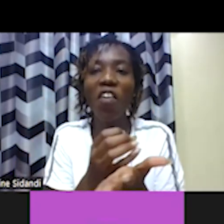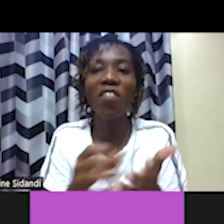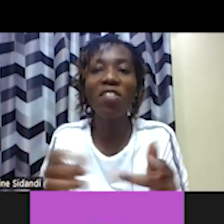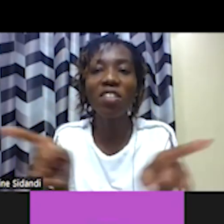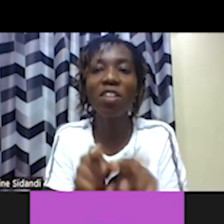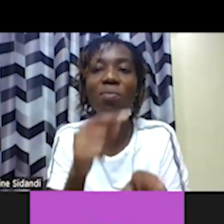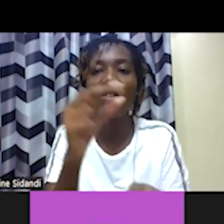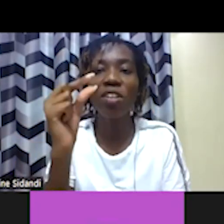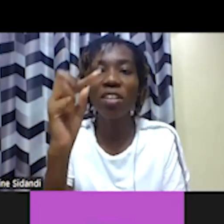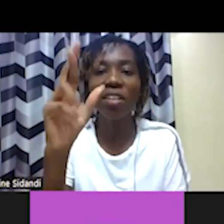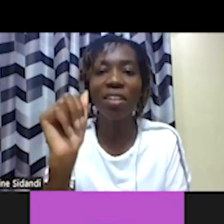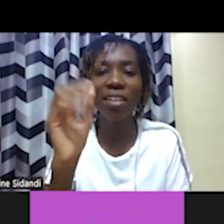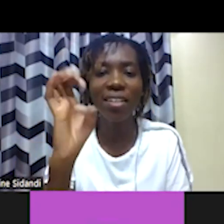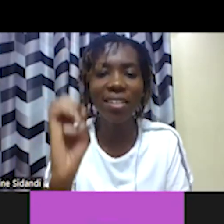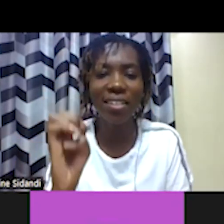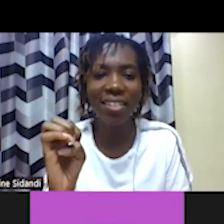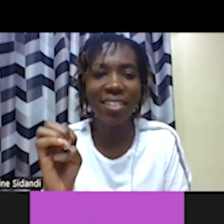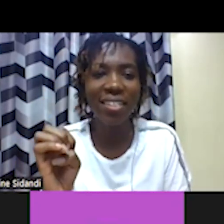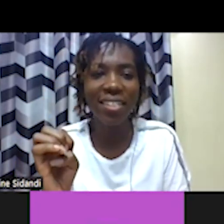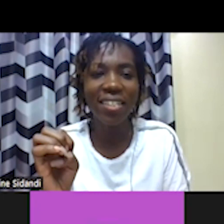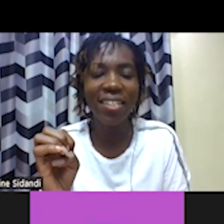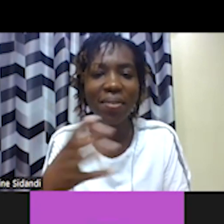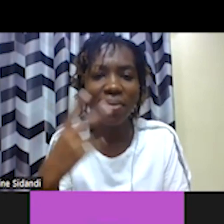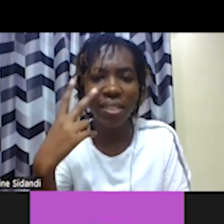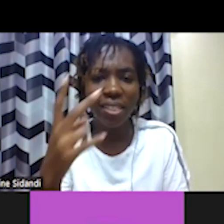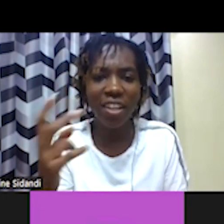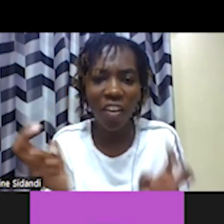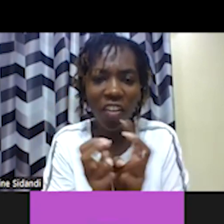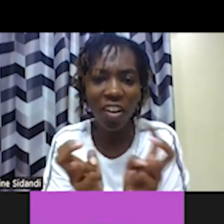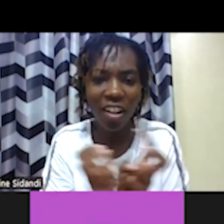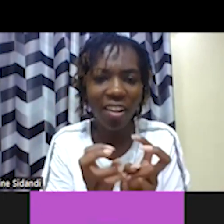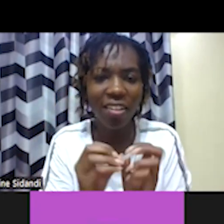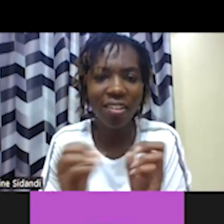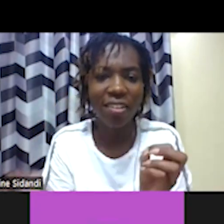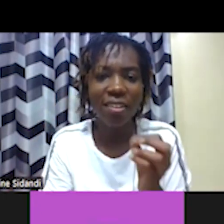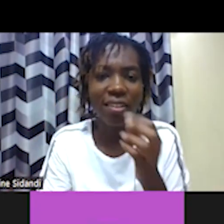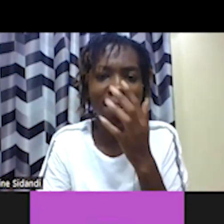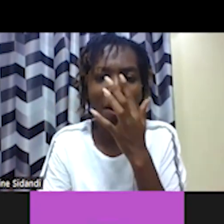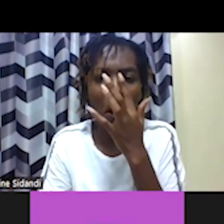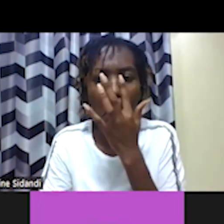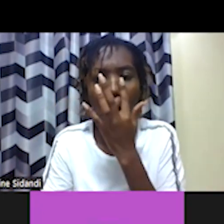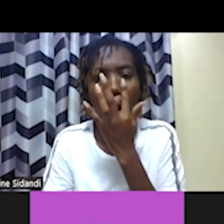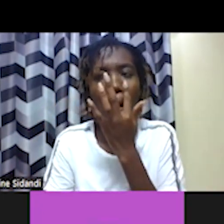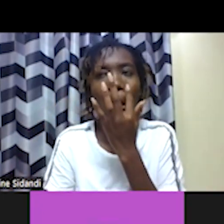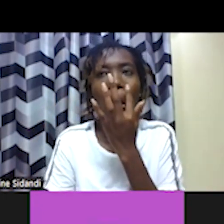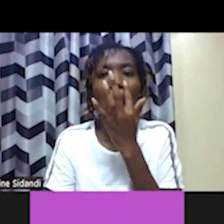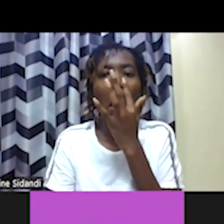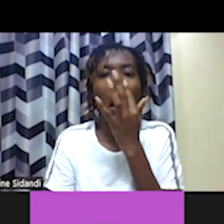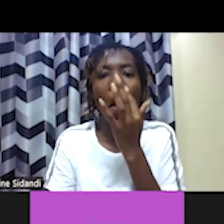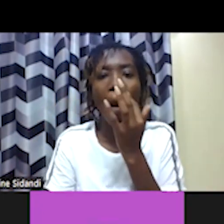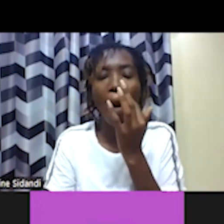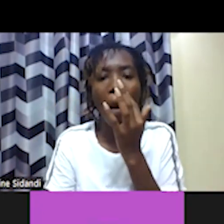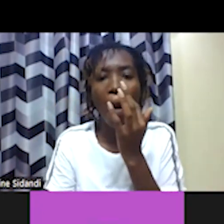you, Grace. Oh, yes, yes. I cannot see your number though. Oh, it's there.